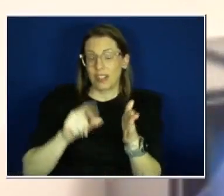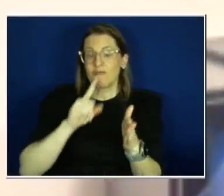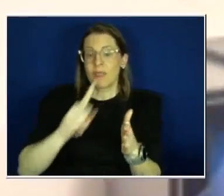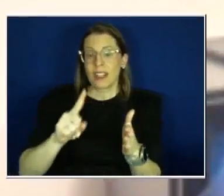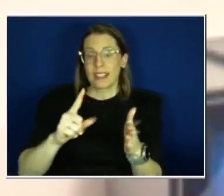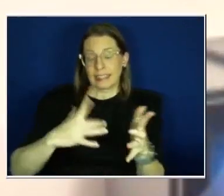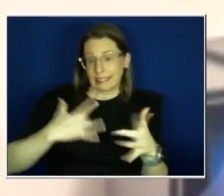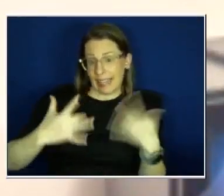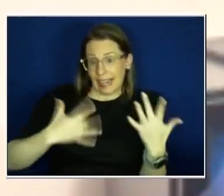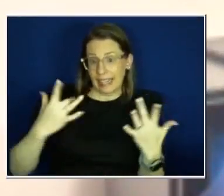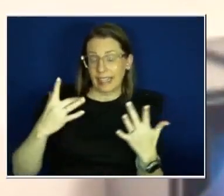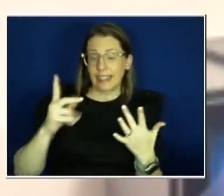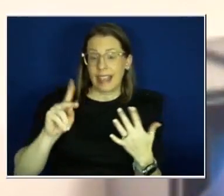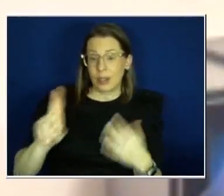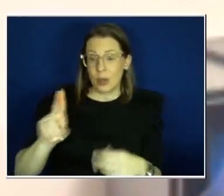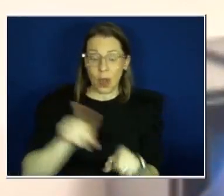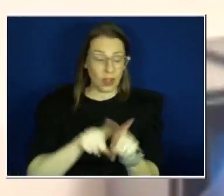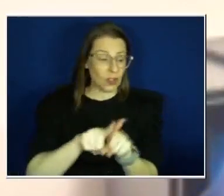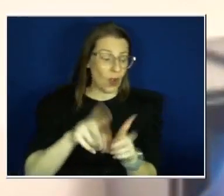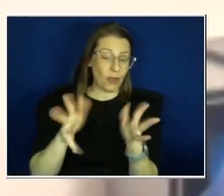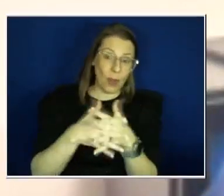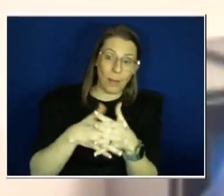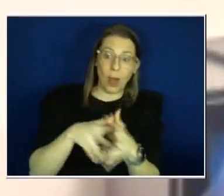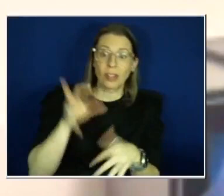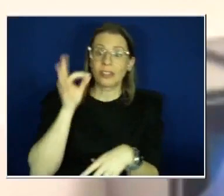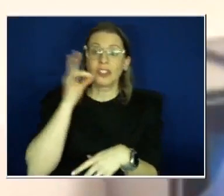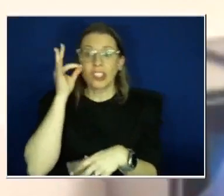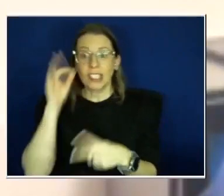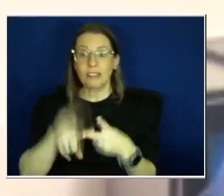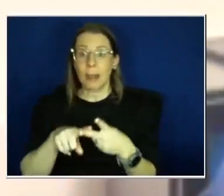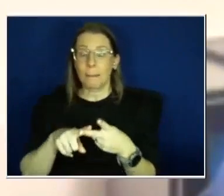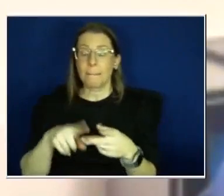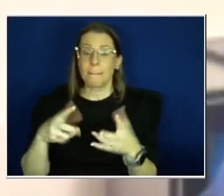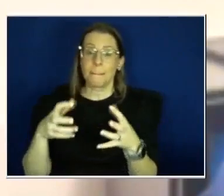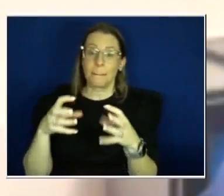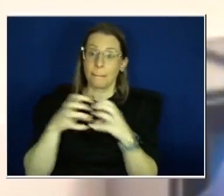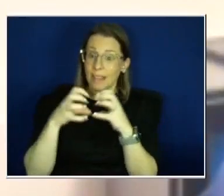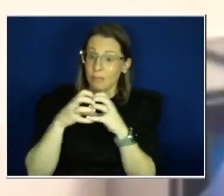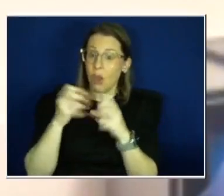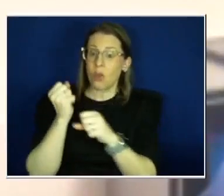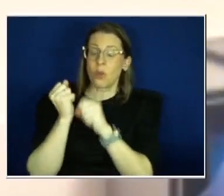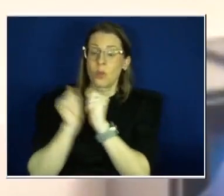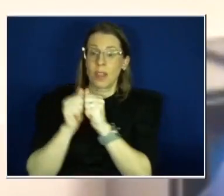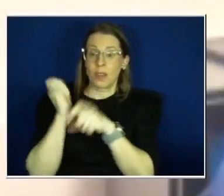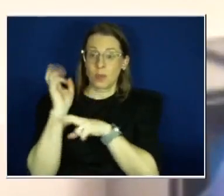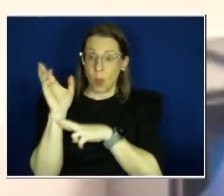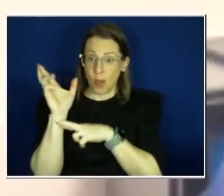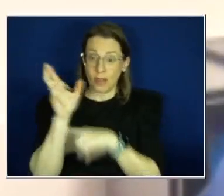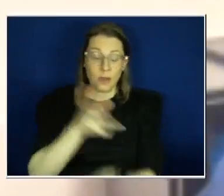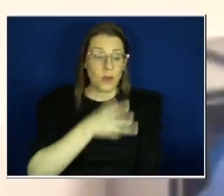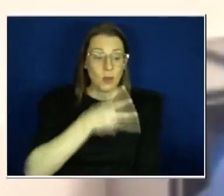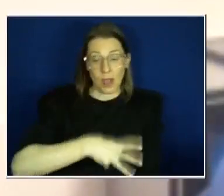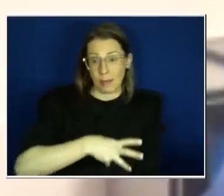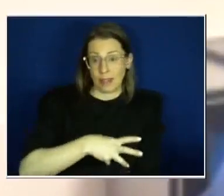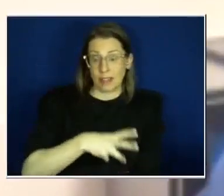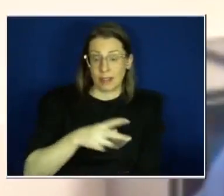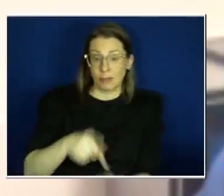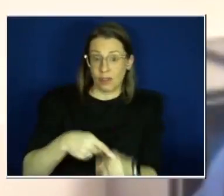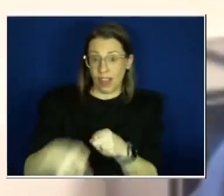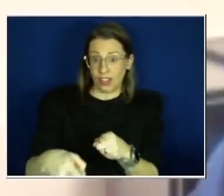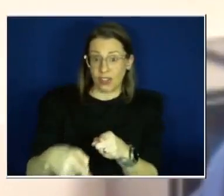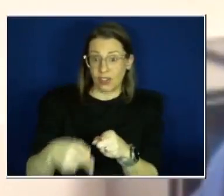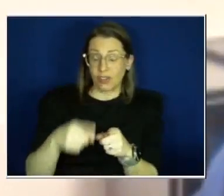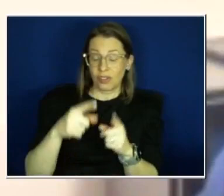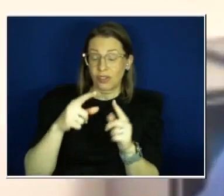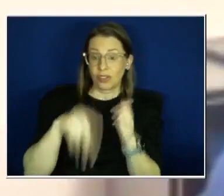similar to what we do with football and the Chiefs and baseball with the Royals. Having this women's professional soccer association